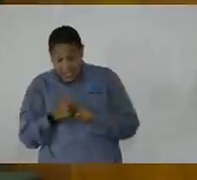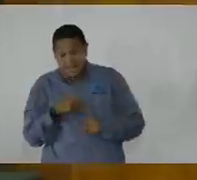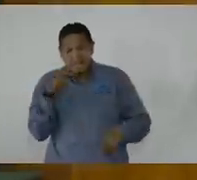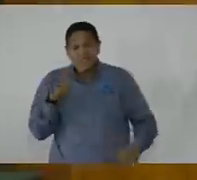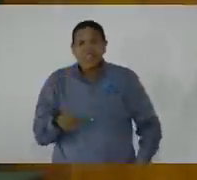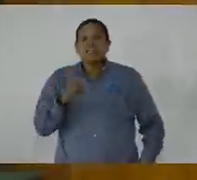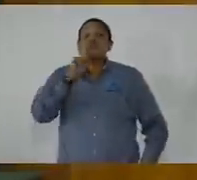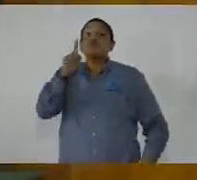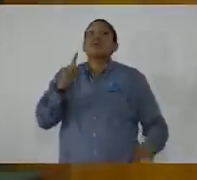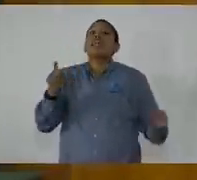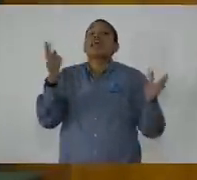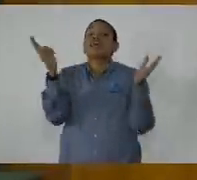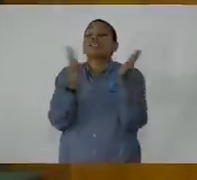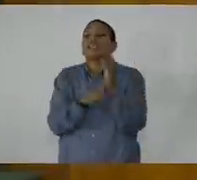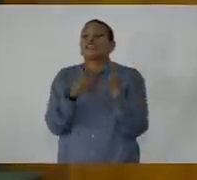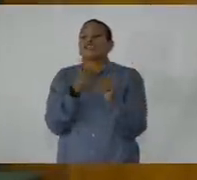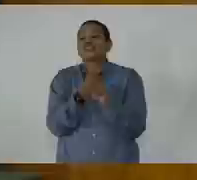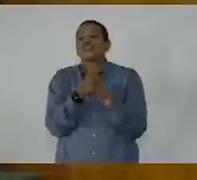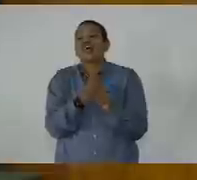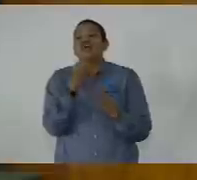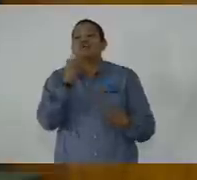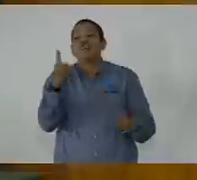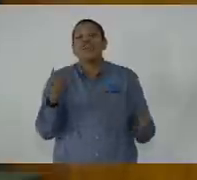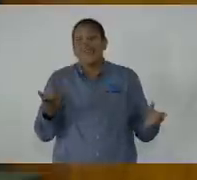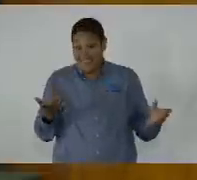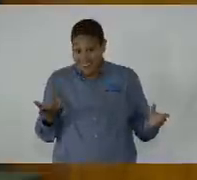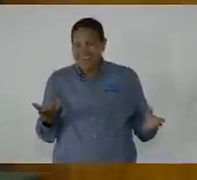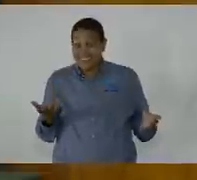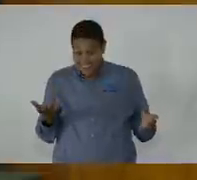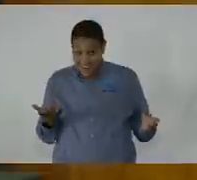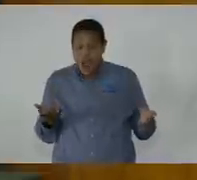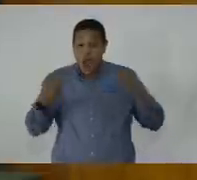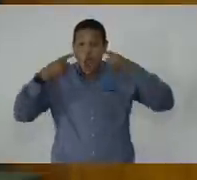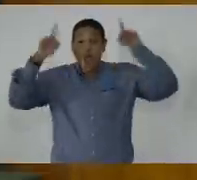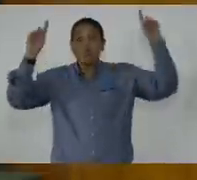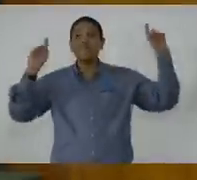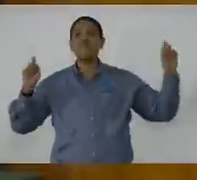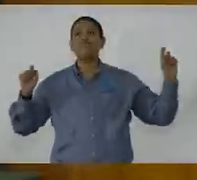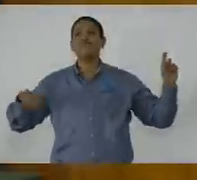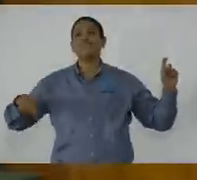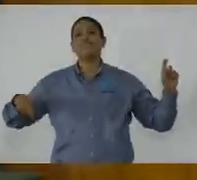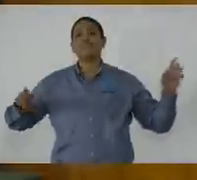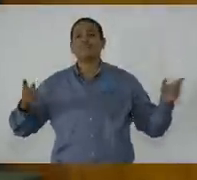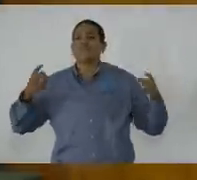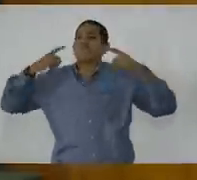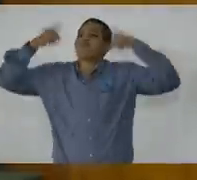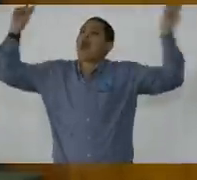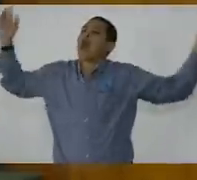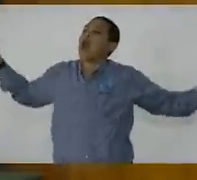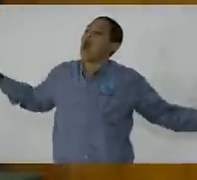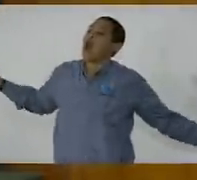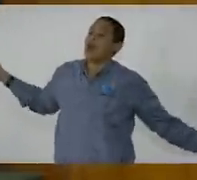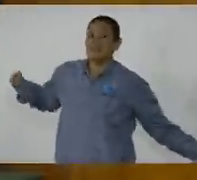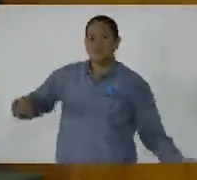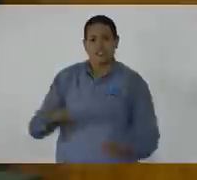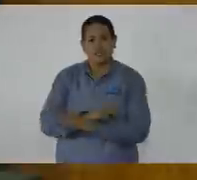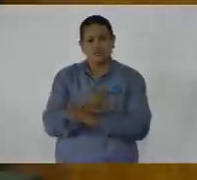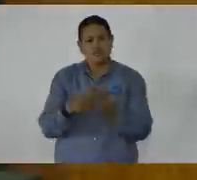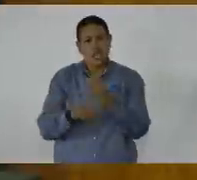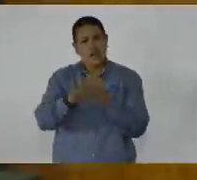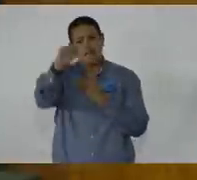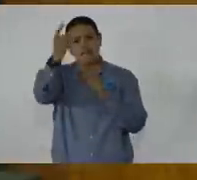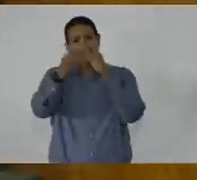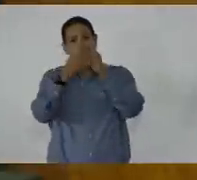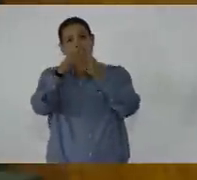is a signature accomplishment led by this ministry, as this is the first locally adapted